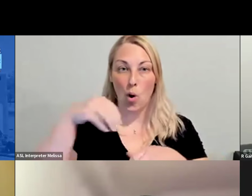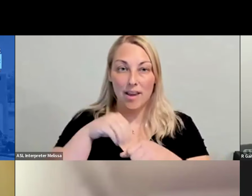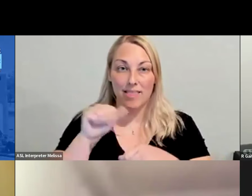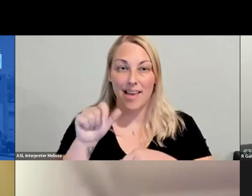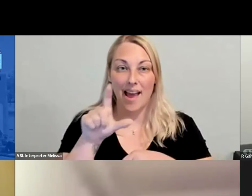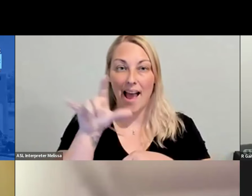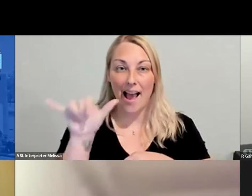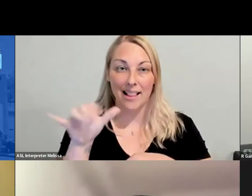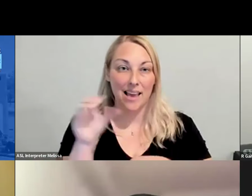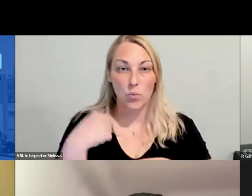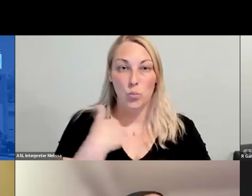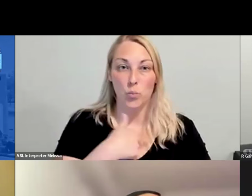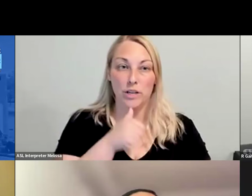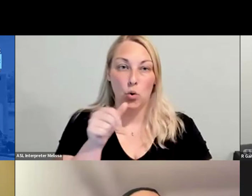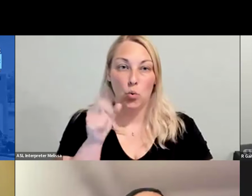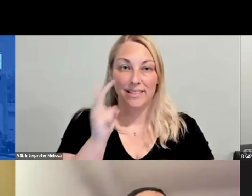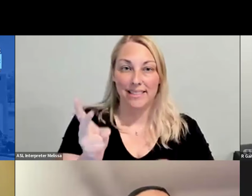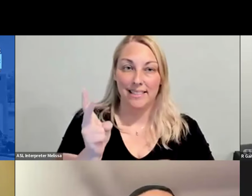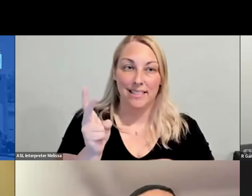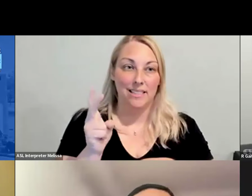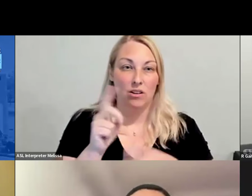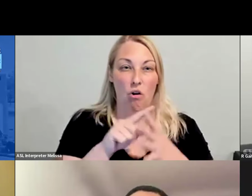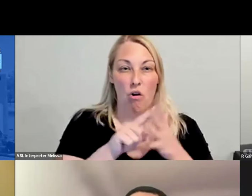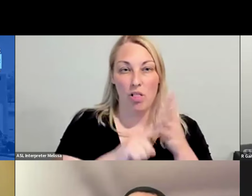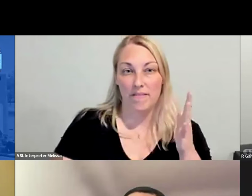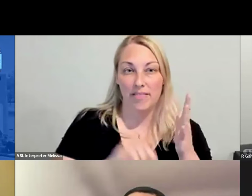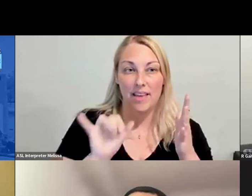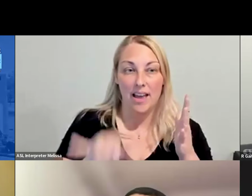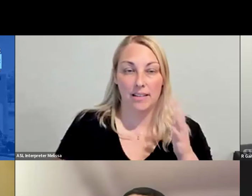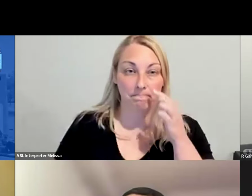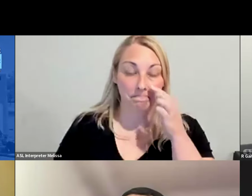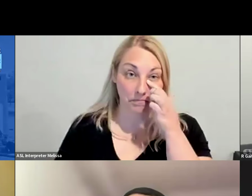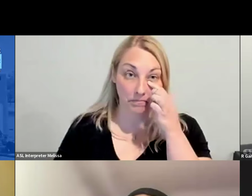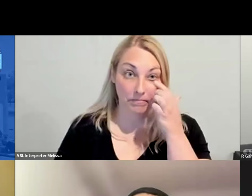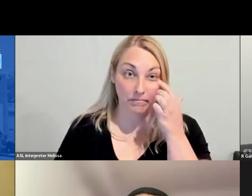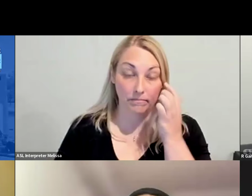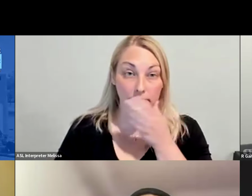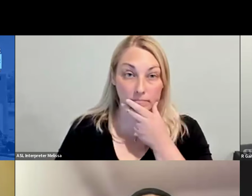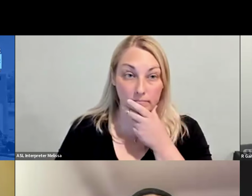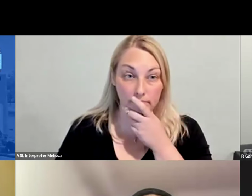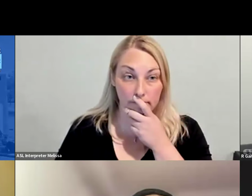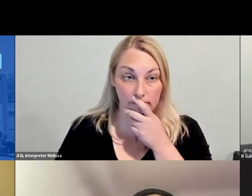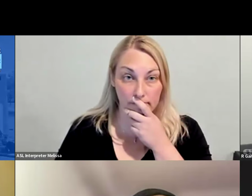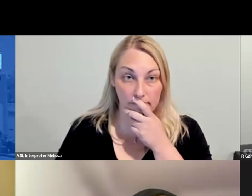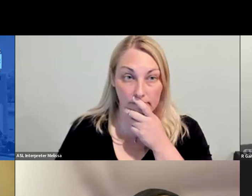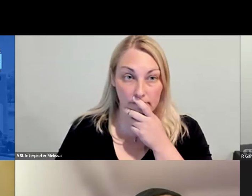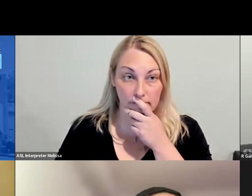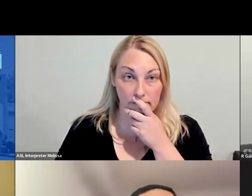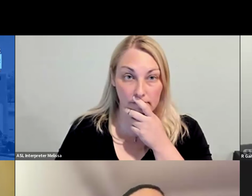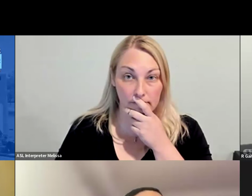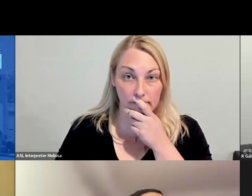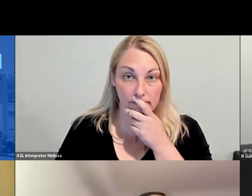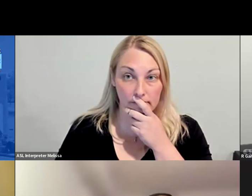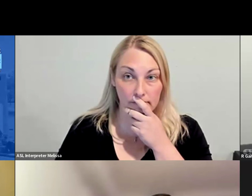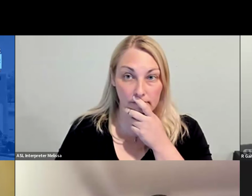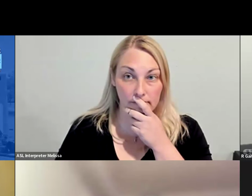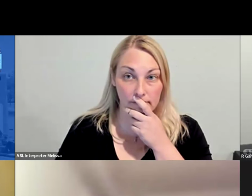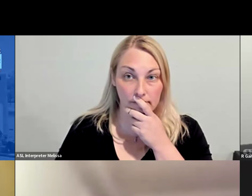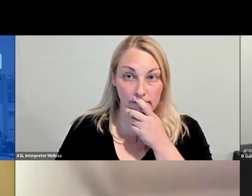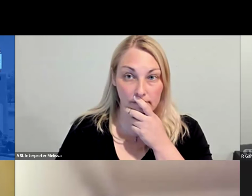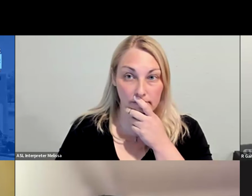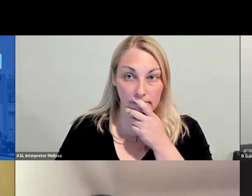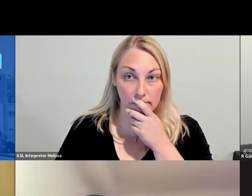entailing. We do request to get more visuals of what exactly you're referencing when it comes to activating more of that alley than what it already is.